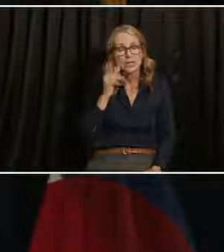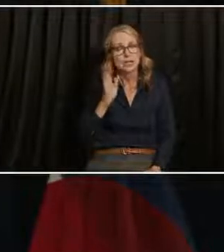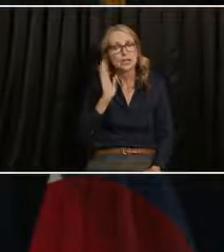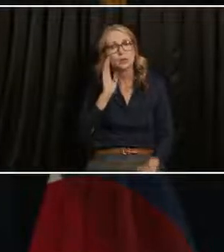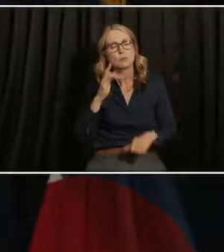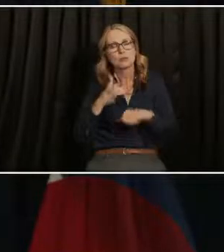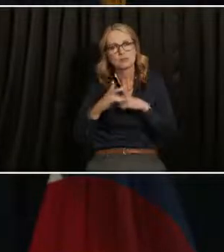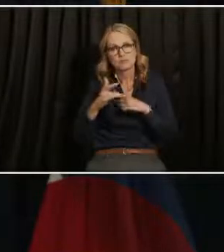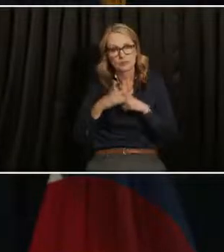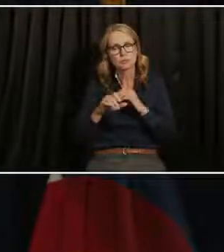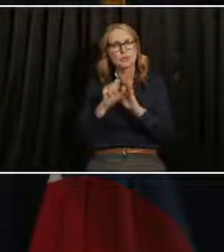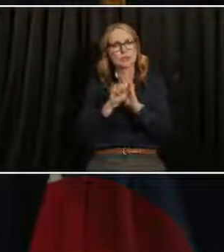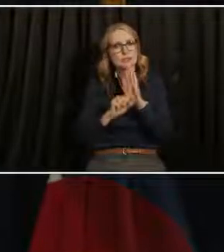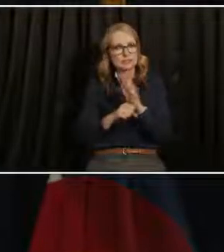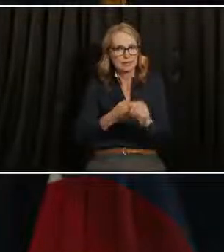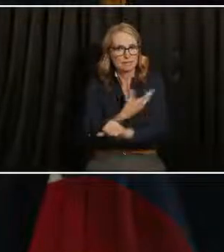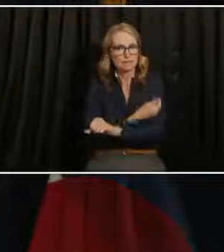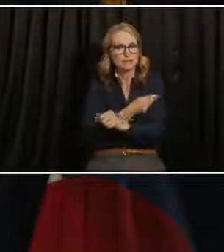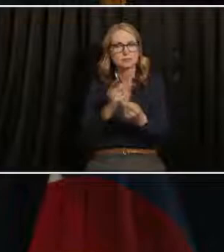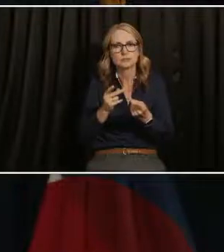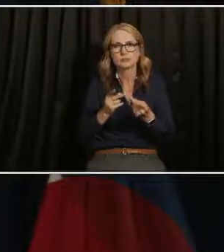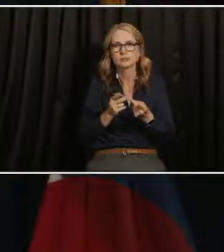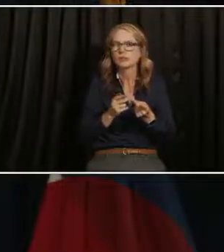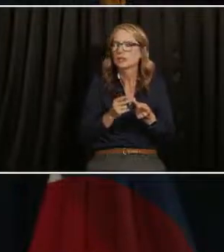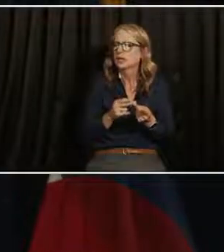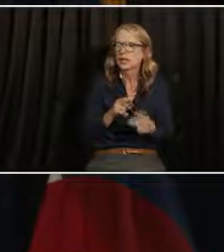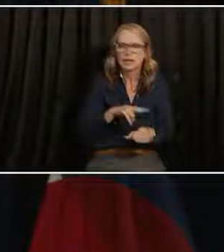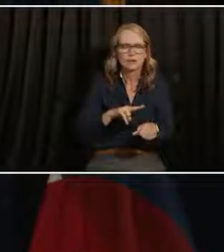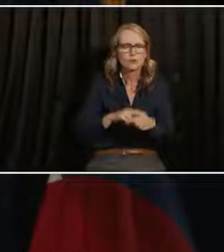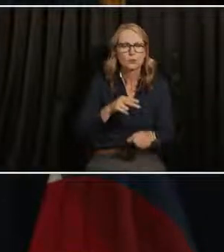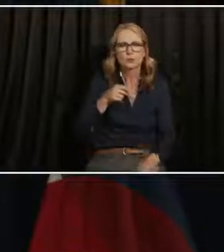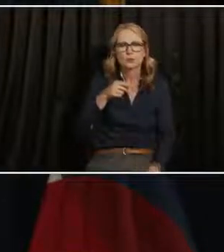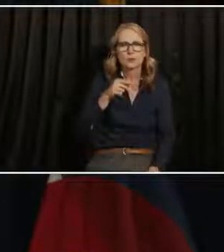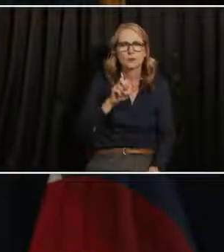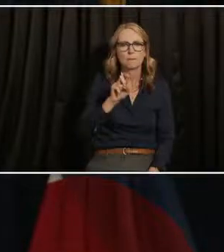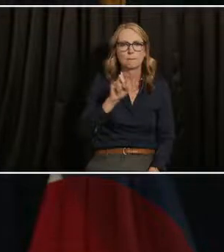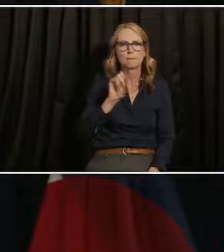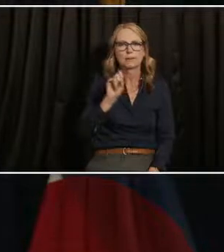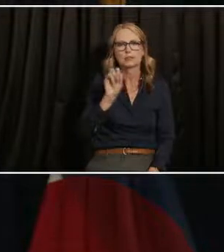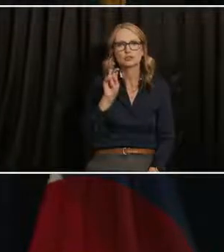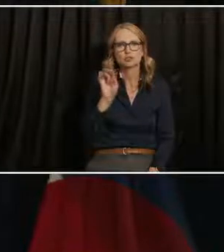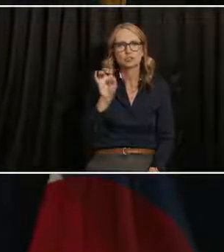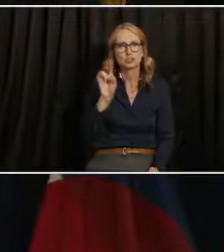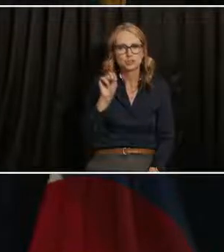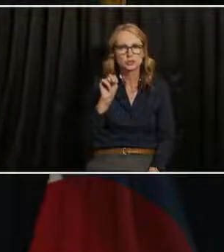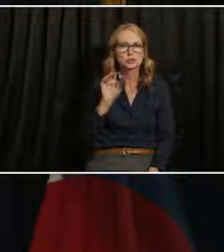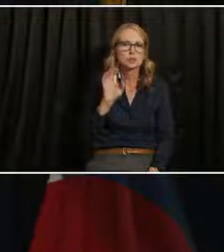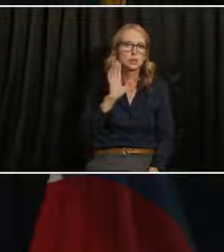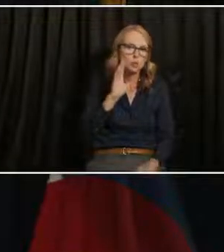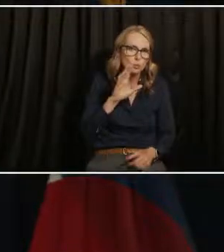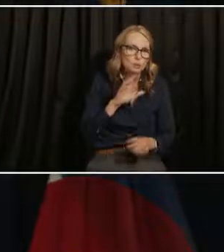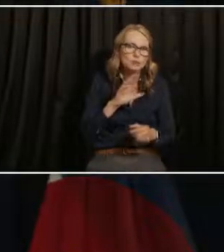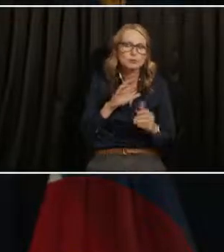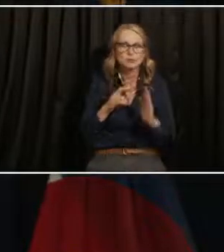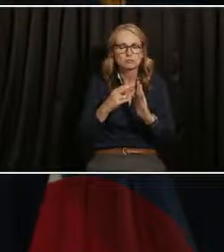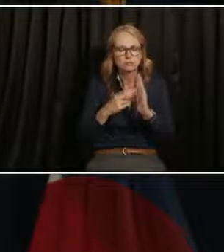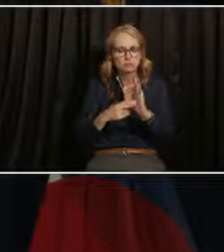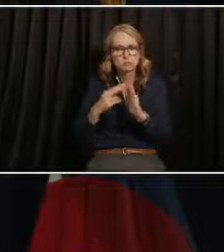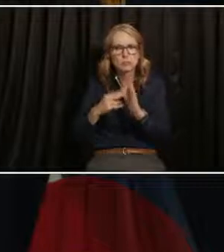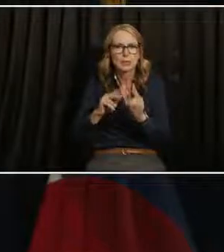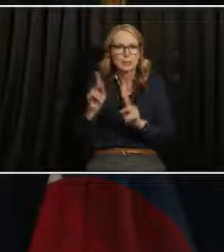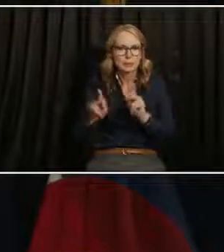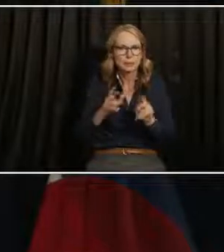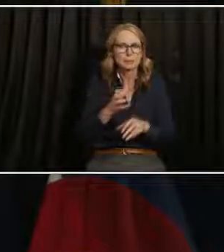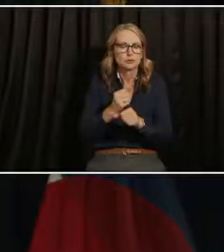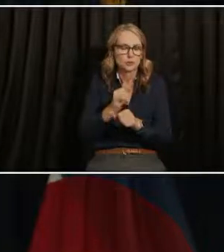vaccination sites, and of course, pediatricians' offices. We're making an extra effort to enroll family practices and pediatricians. We talked about